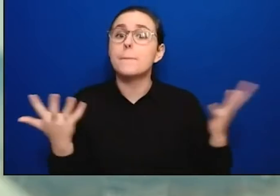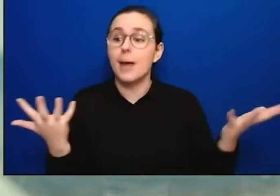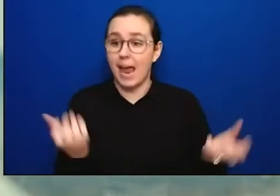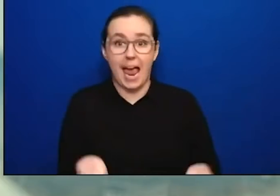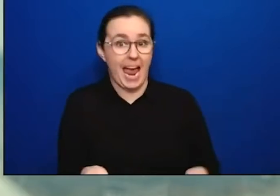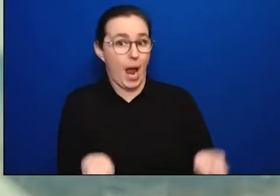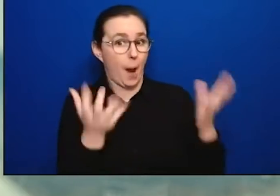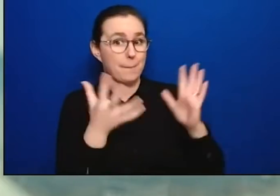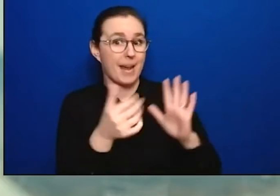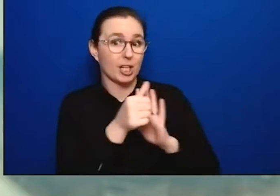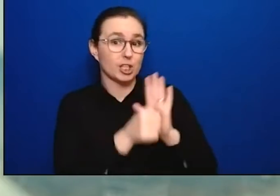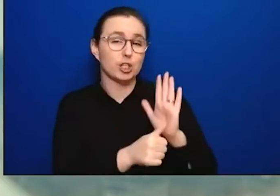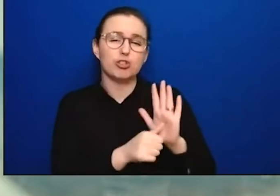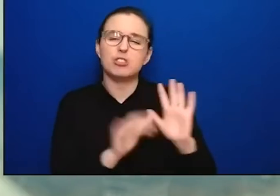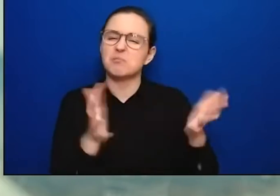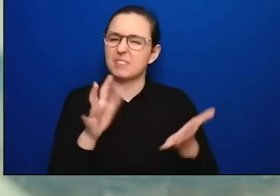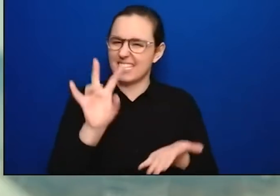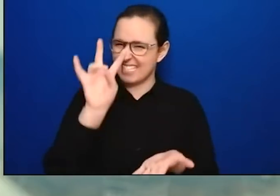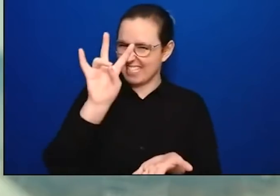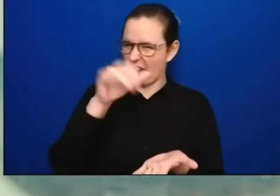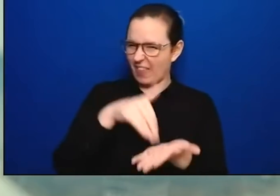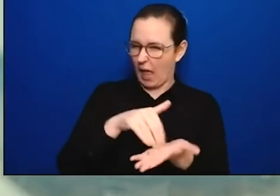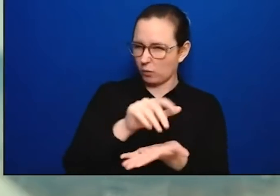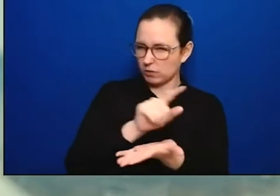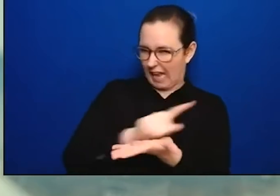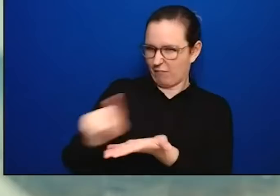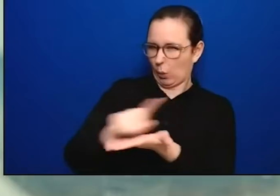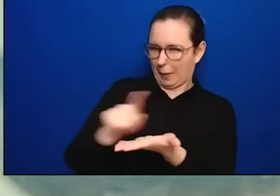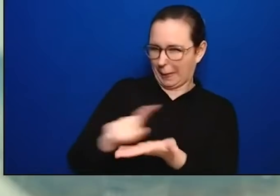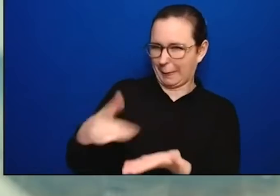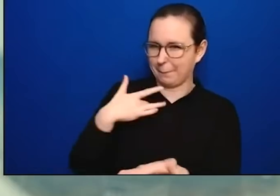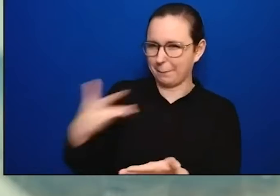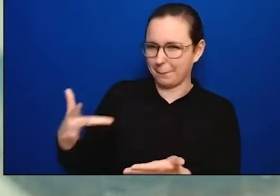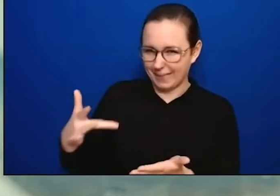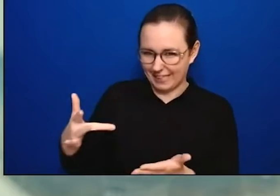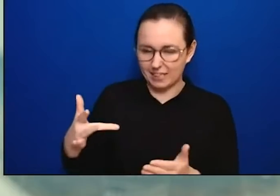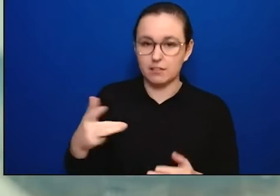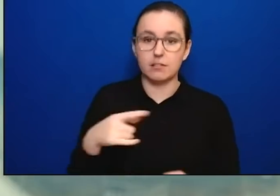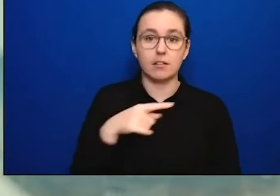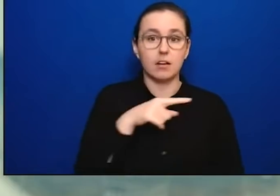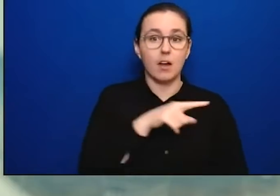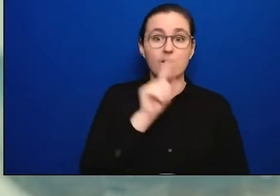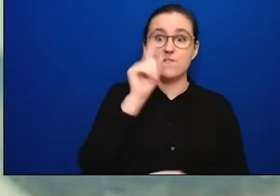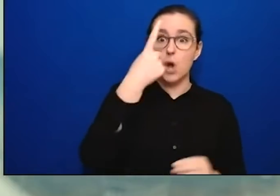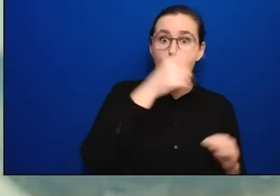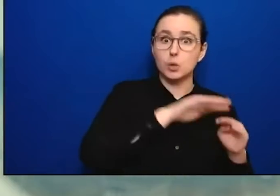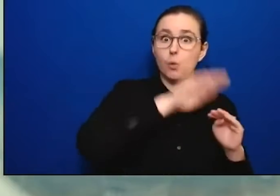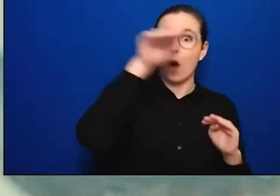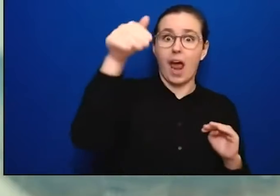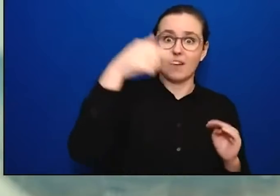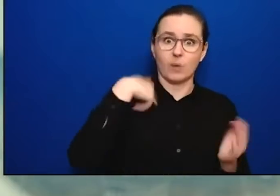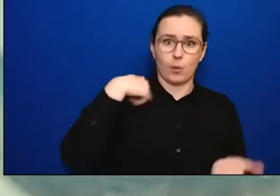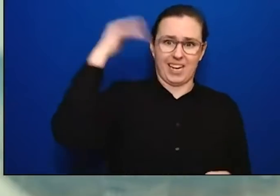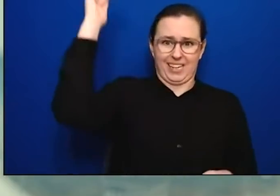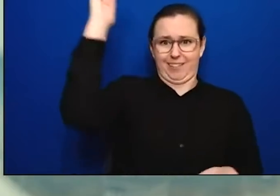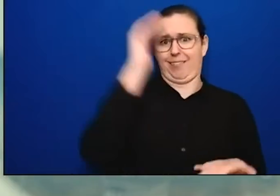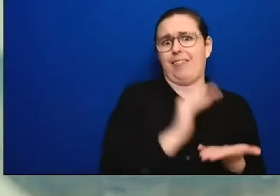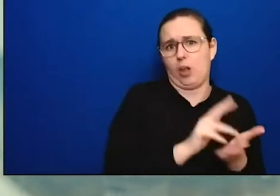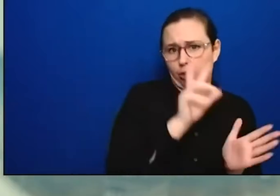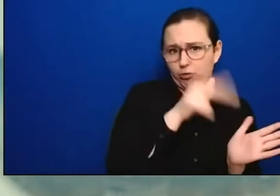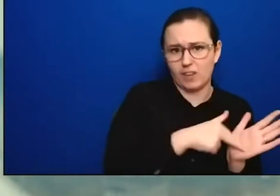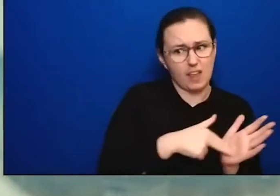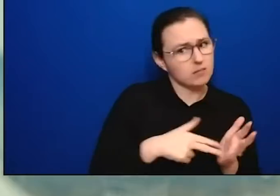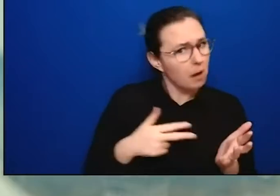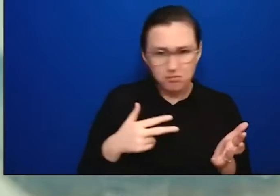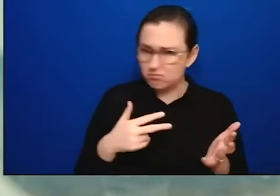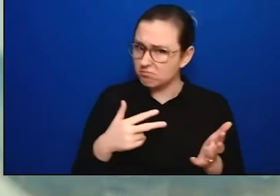which is a very low number when you consider that we do a pace of about 7,000 a week. We continue to do a significant number